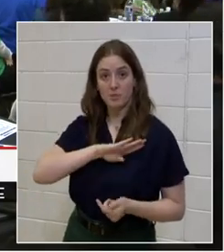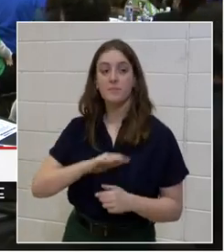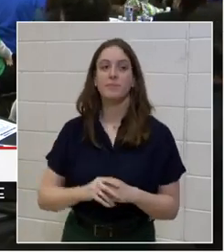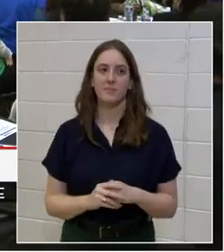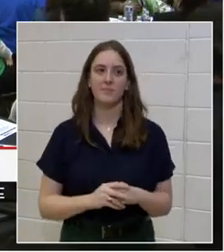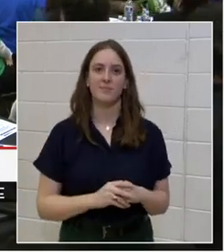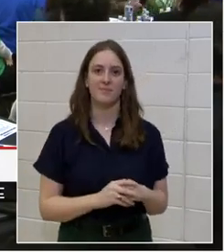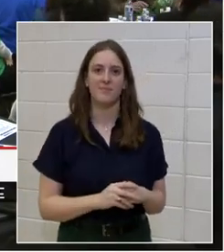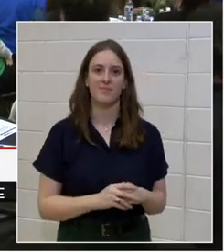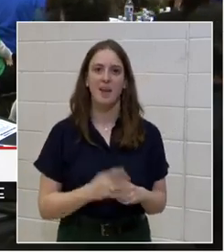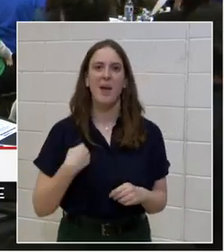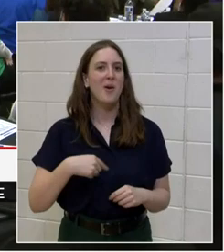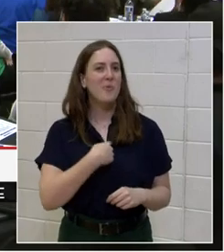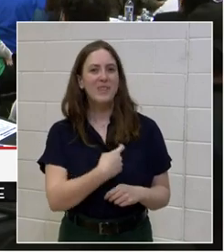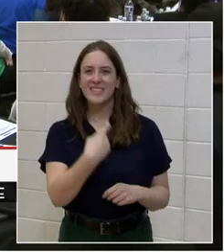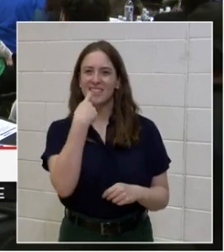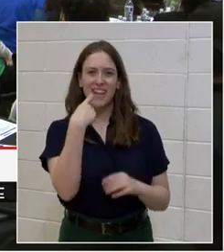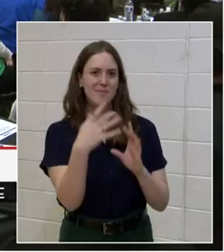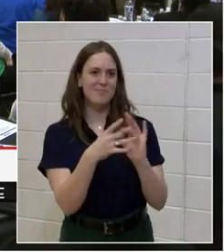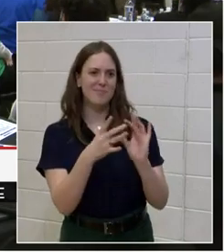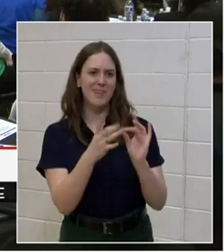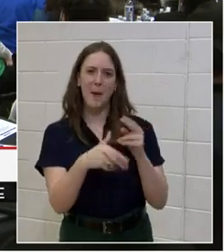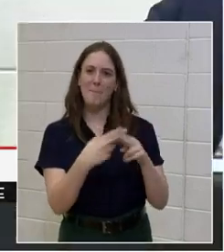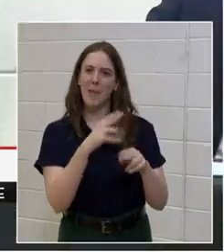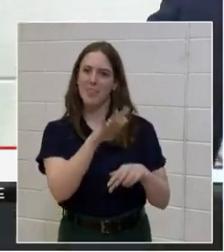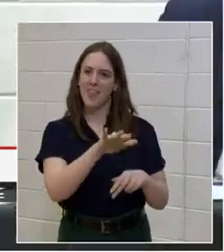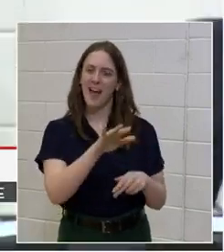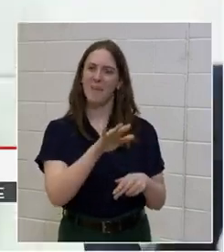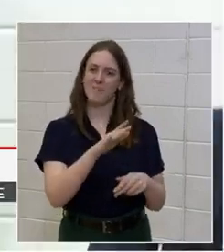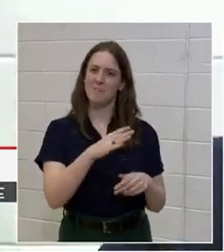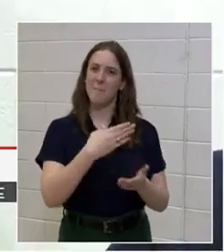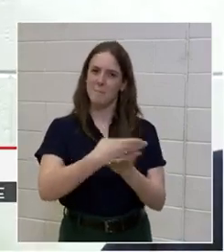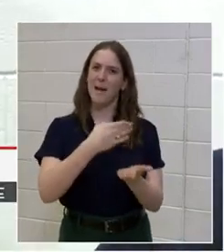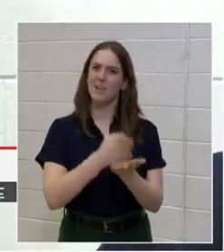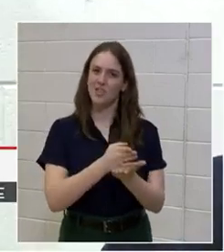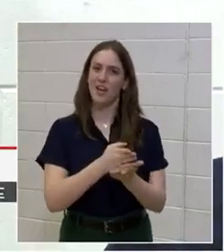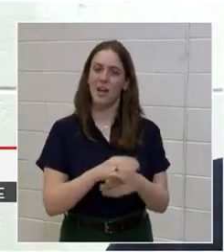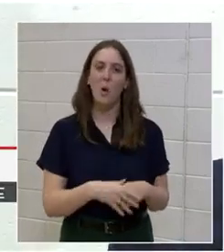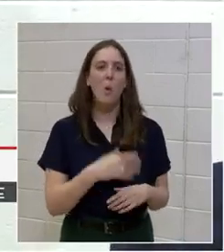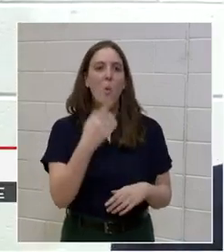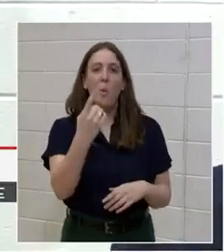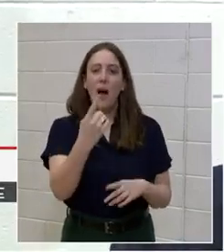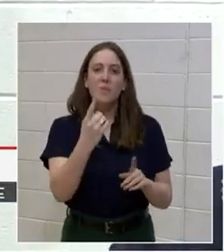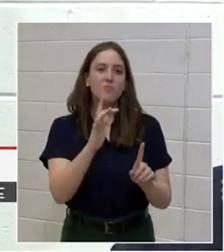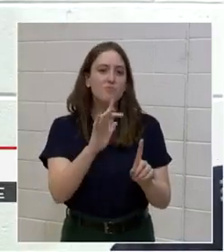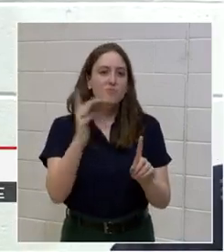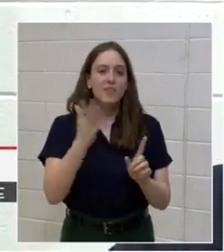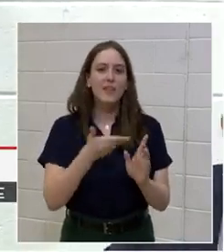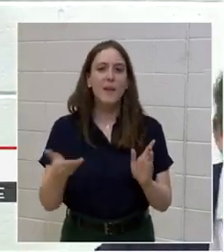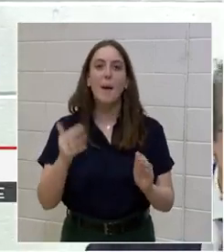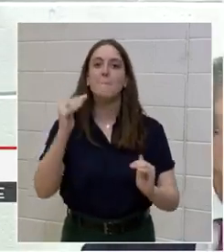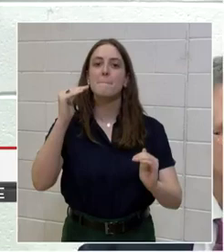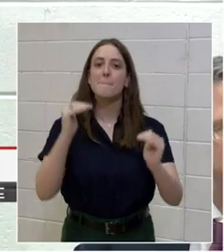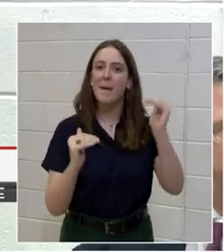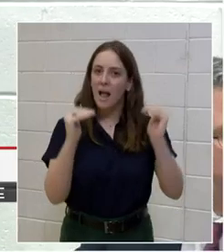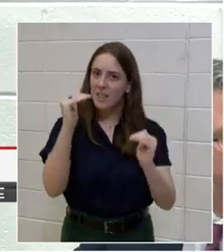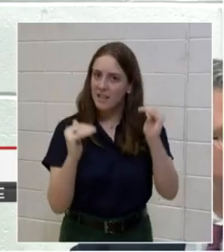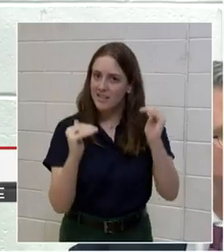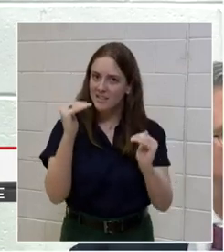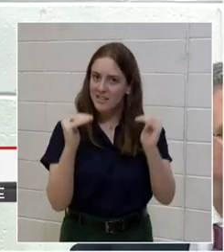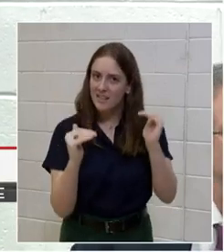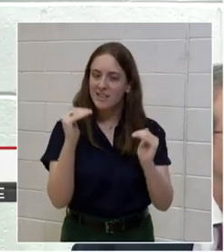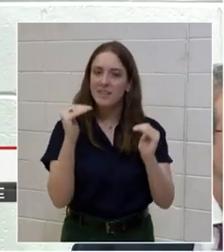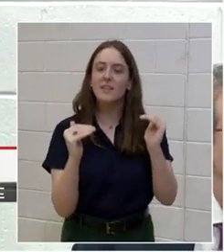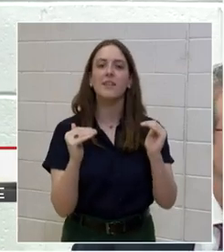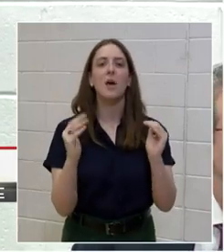We were just remarking on that budget. Like, there was one remarkable thing. It was balanced with not a